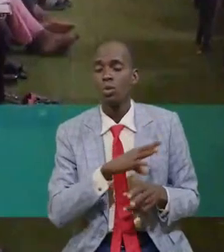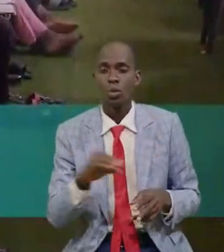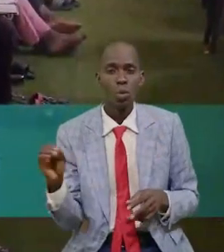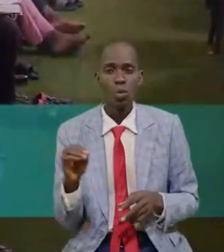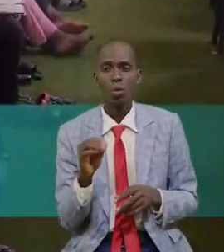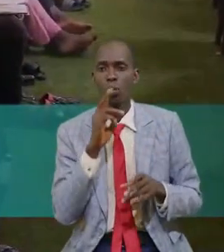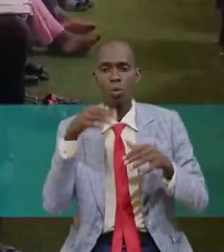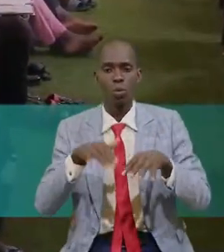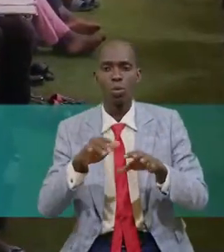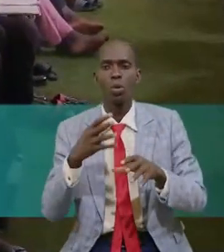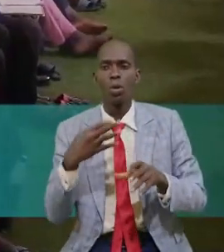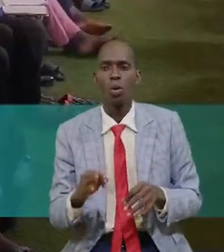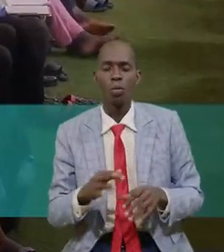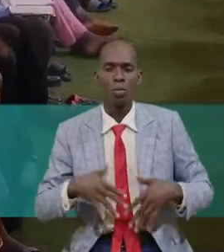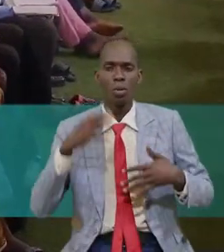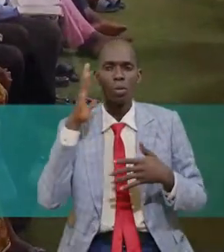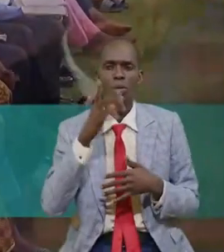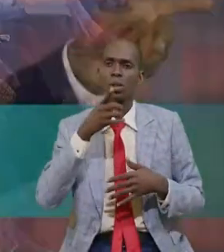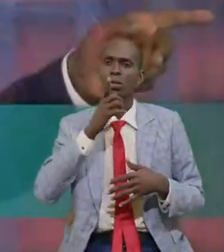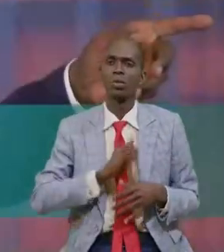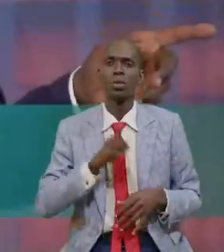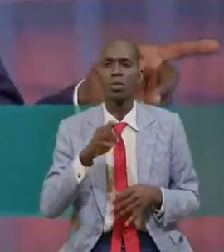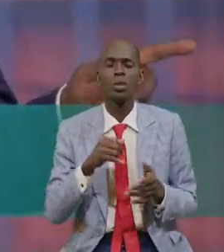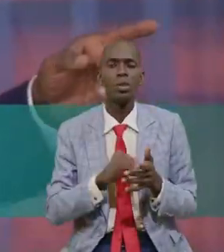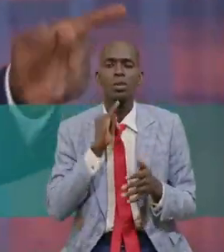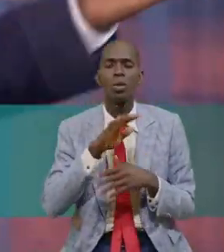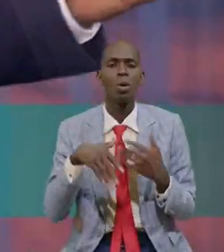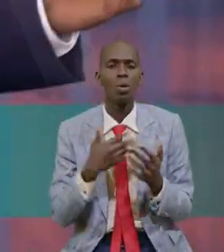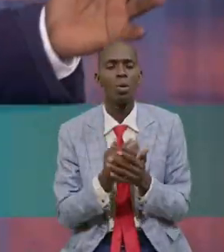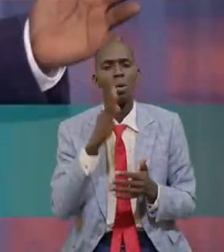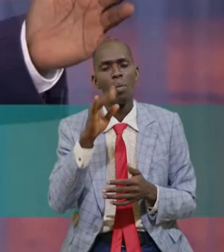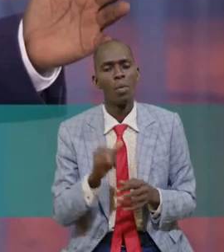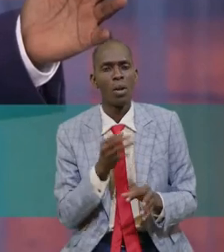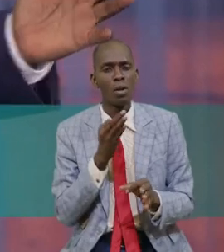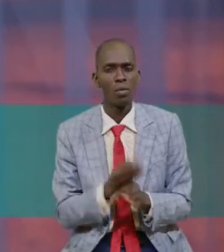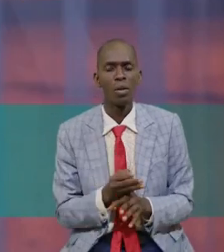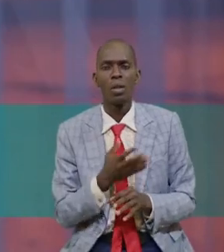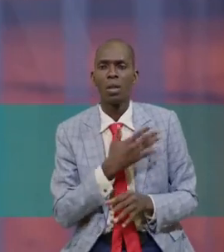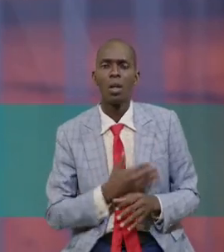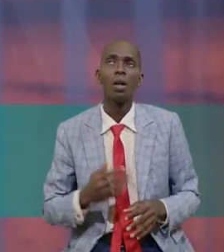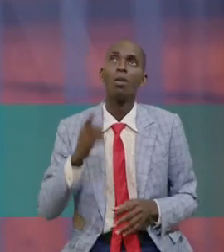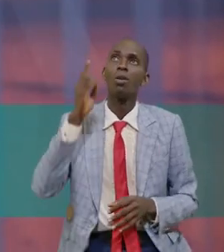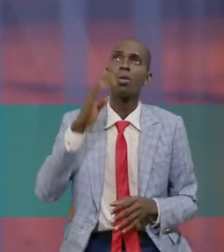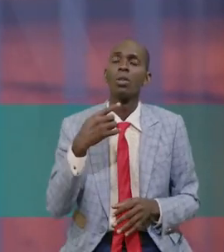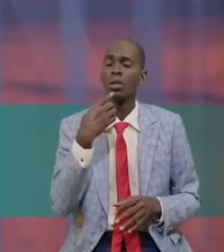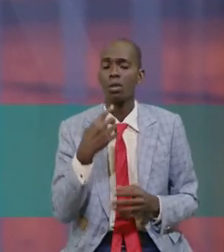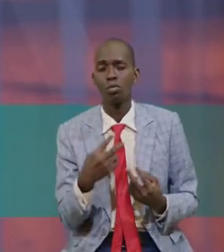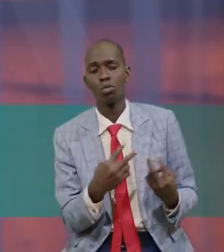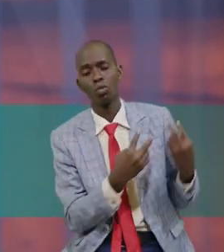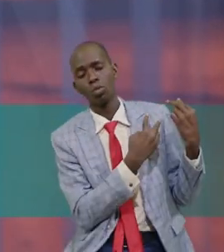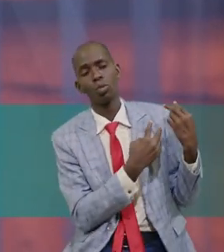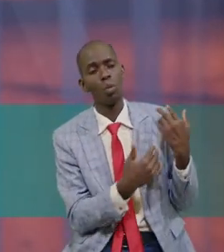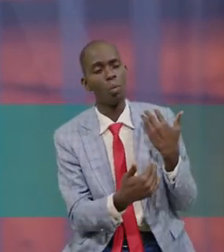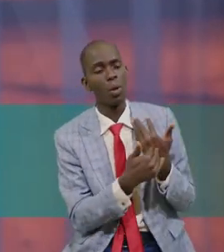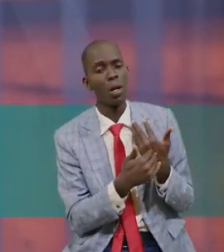ministry. It's all by faith. And God said, look back. And the Egyptians were coming. They were in the